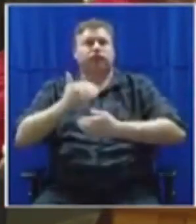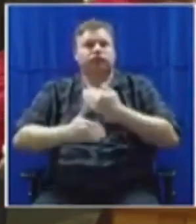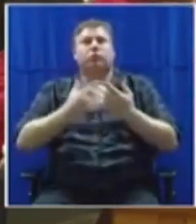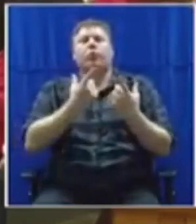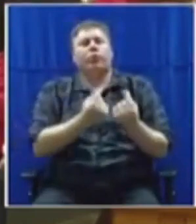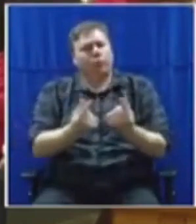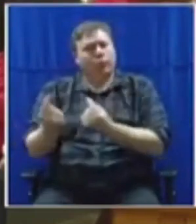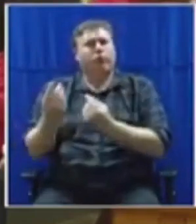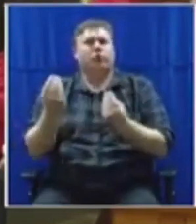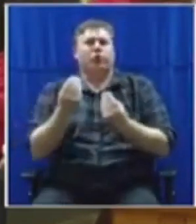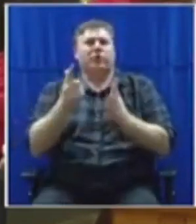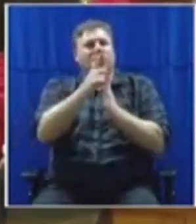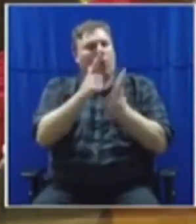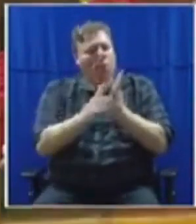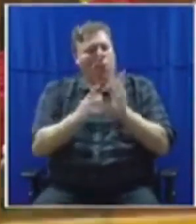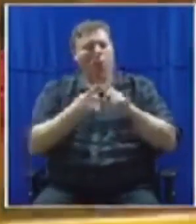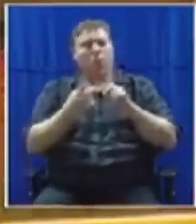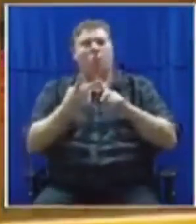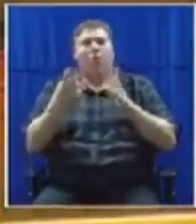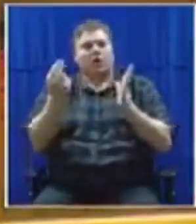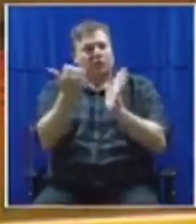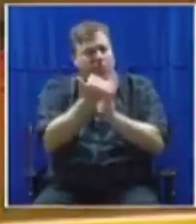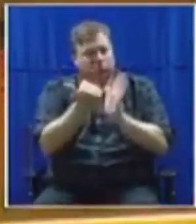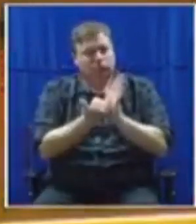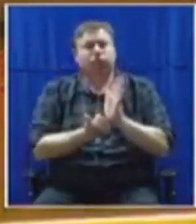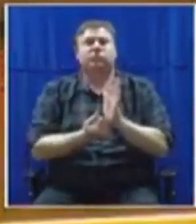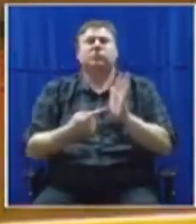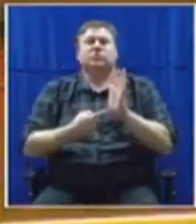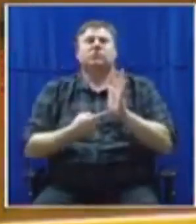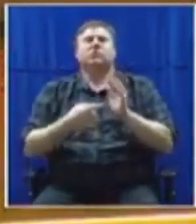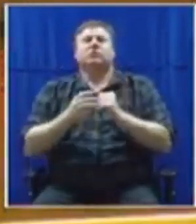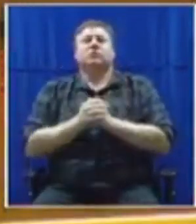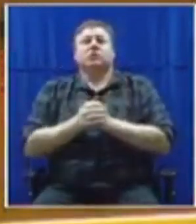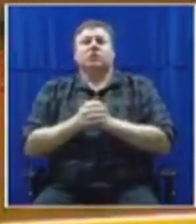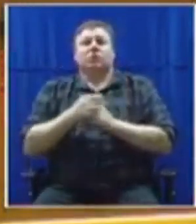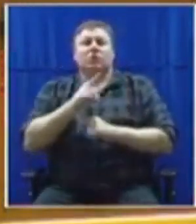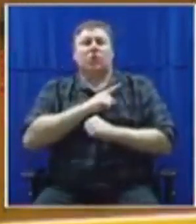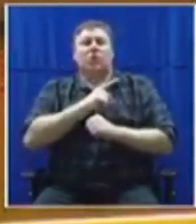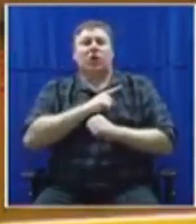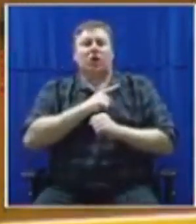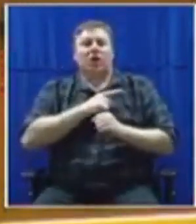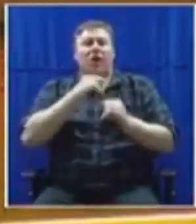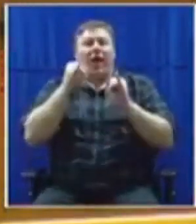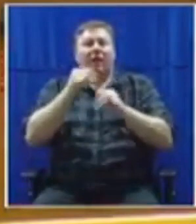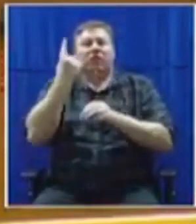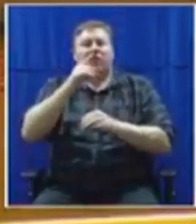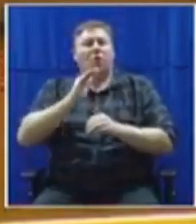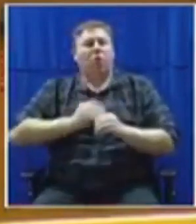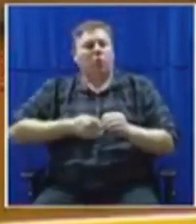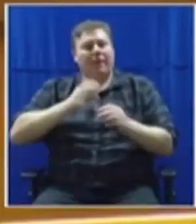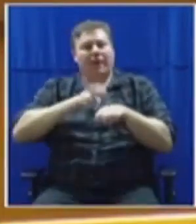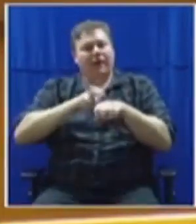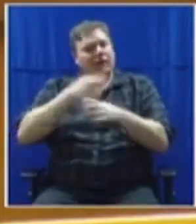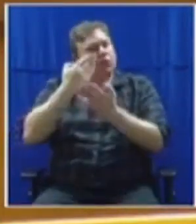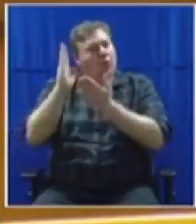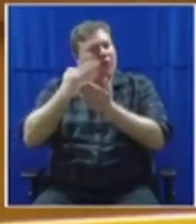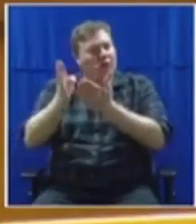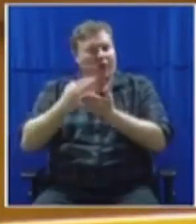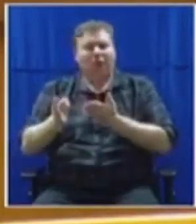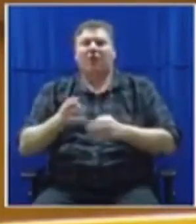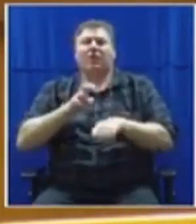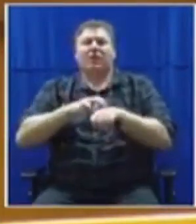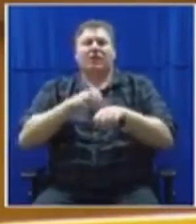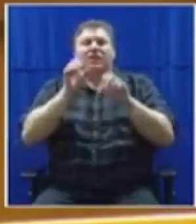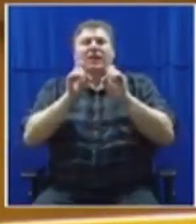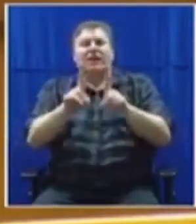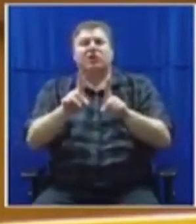legislatively and operationally, to rid society of deeply embedded hatred for women. We need to enforce education